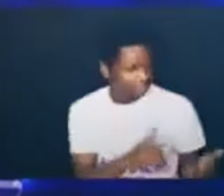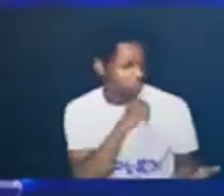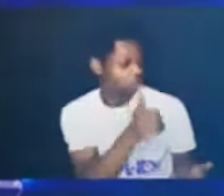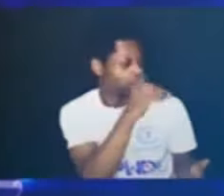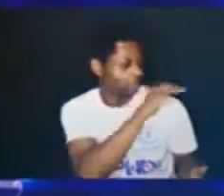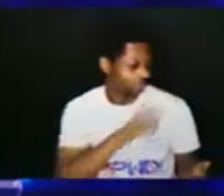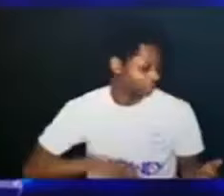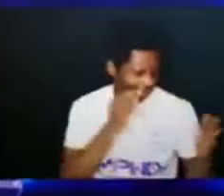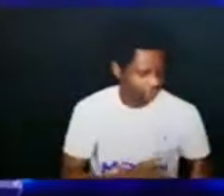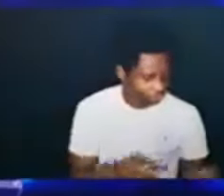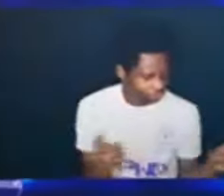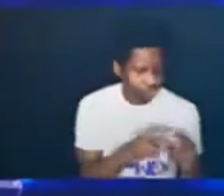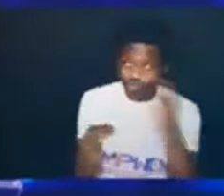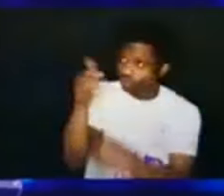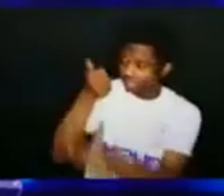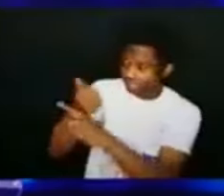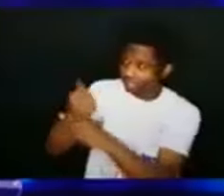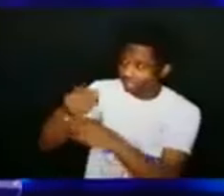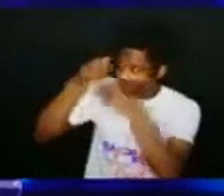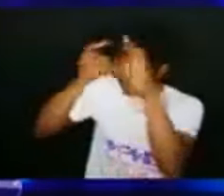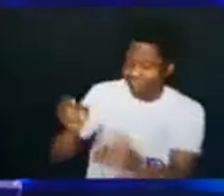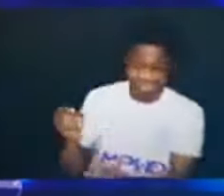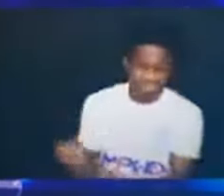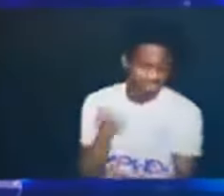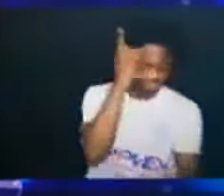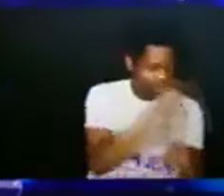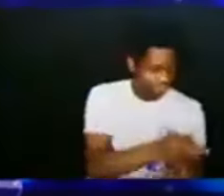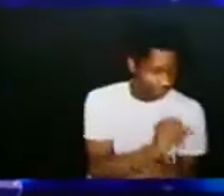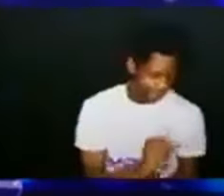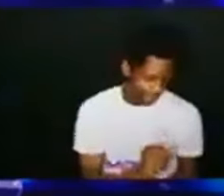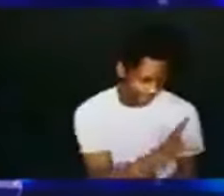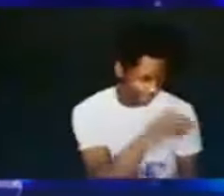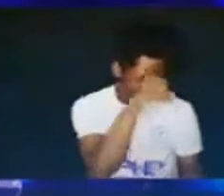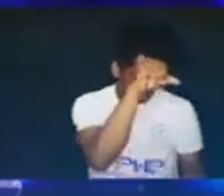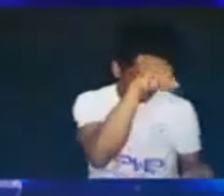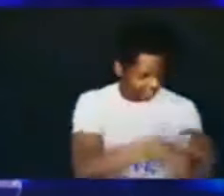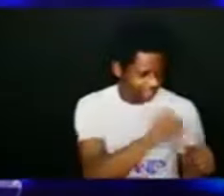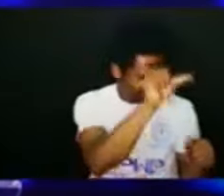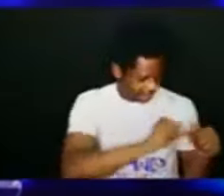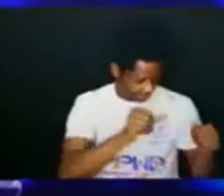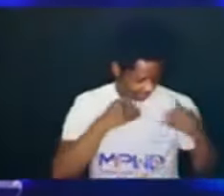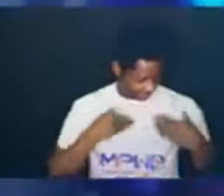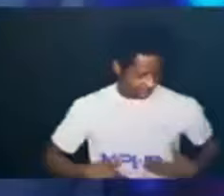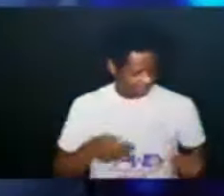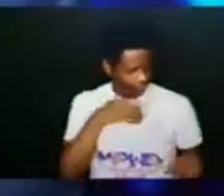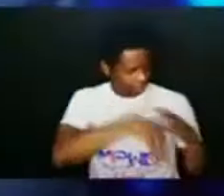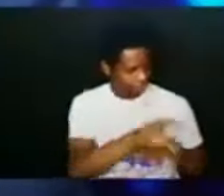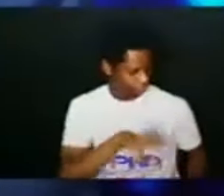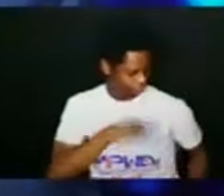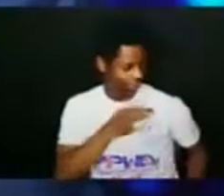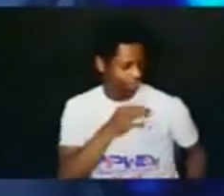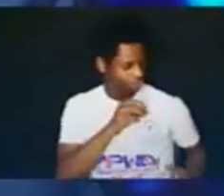So he places a lamp in our spirit to help us check our behavior. Acts